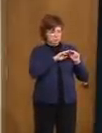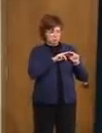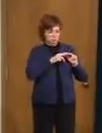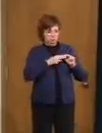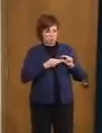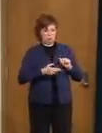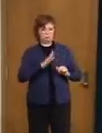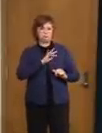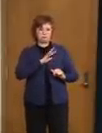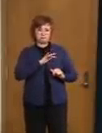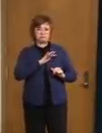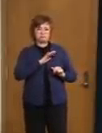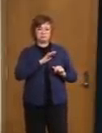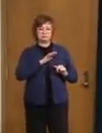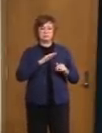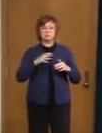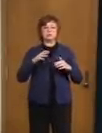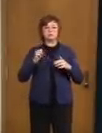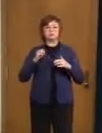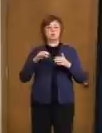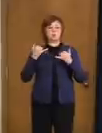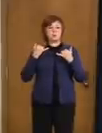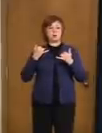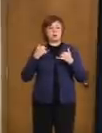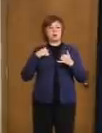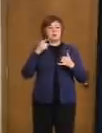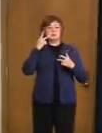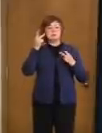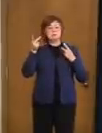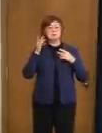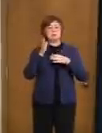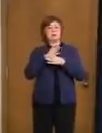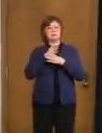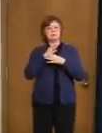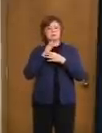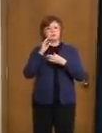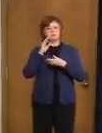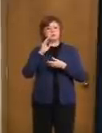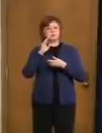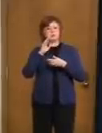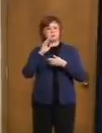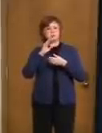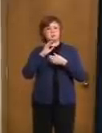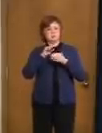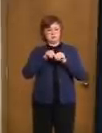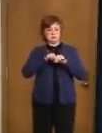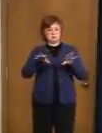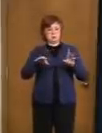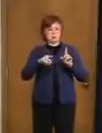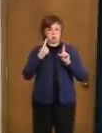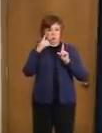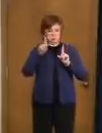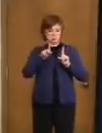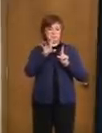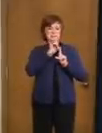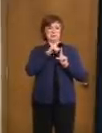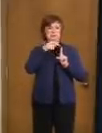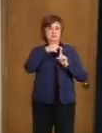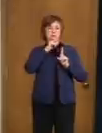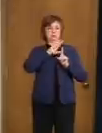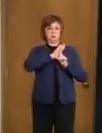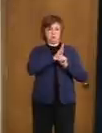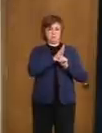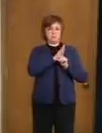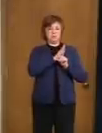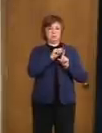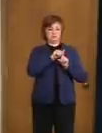now, this really is an opportunity for us to, our average contacts per case are low, 3 to 4. So that's something that's very important. So